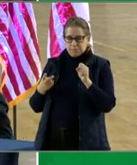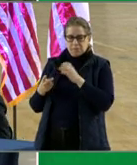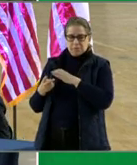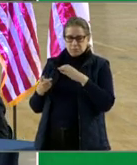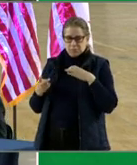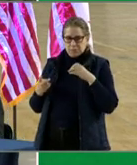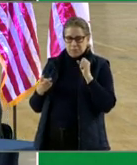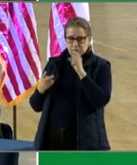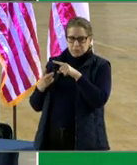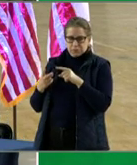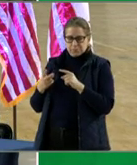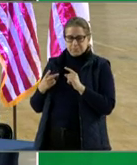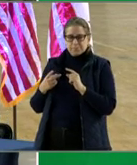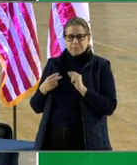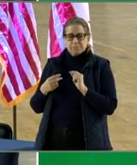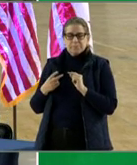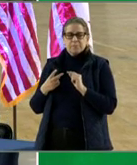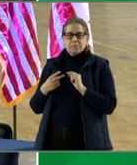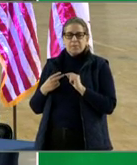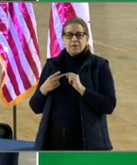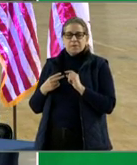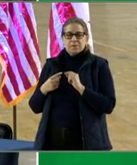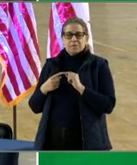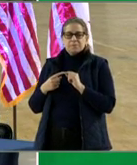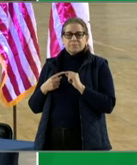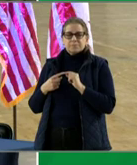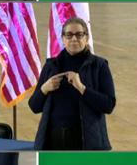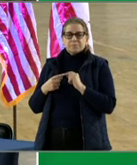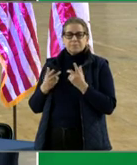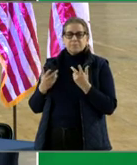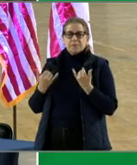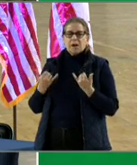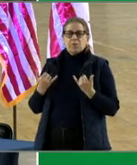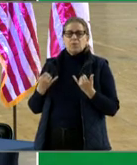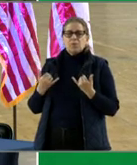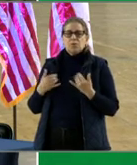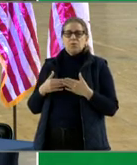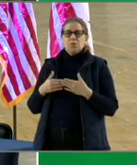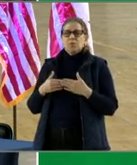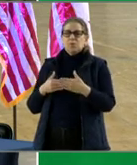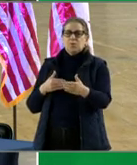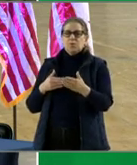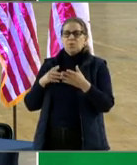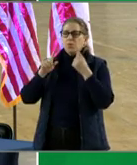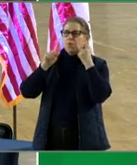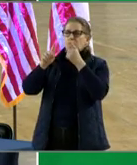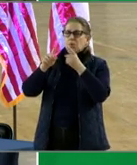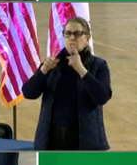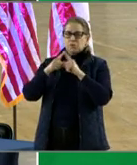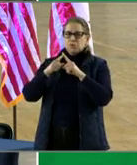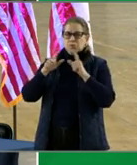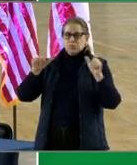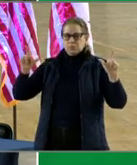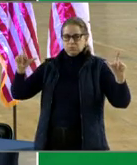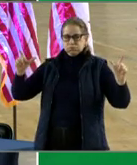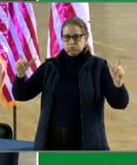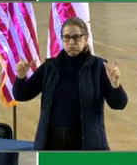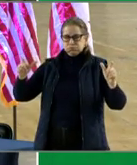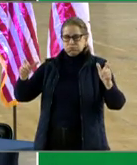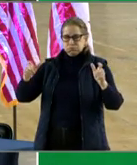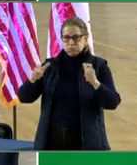have widespread transmission, what are next steps we can take to lower transmission given that the emergency is possibly lasting through